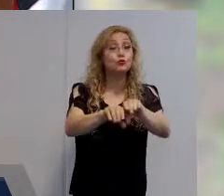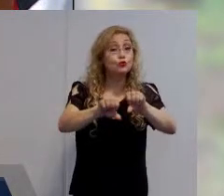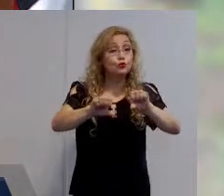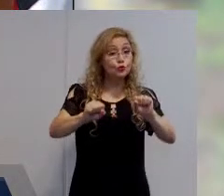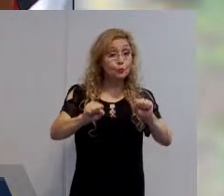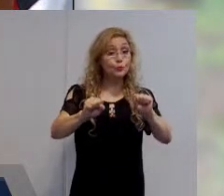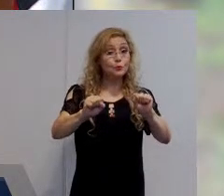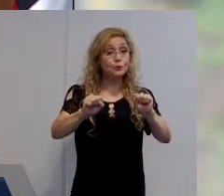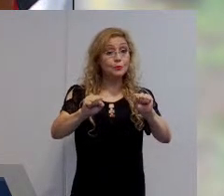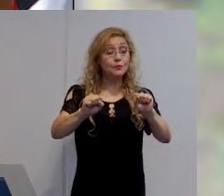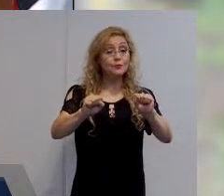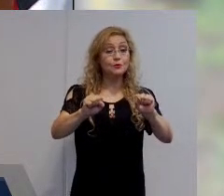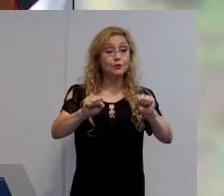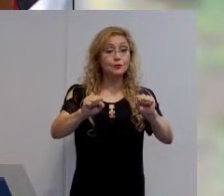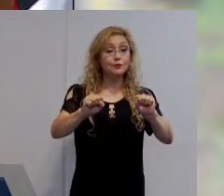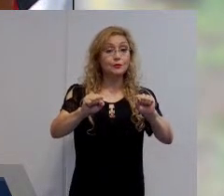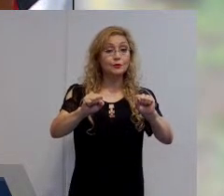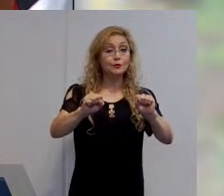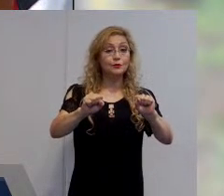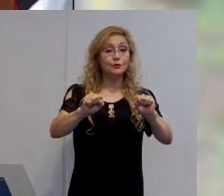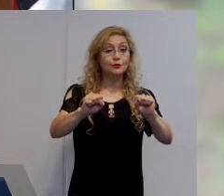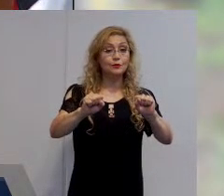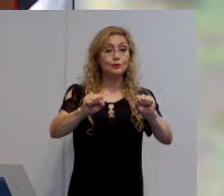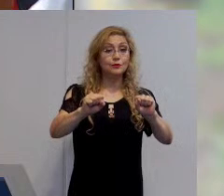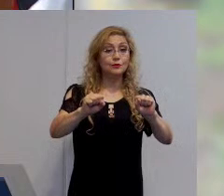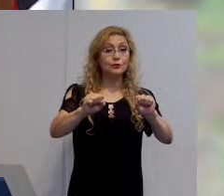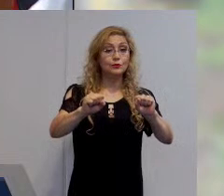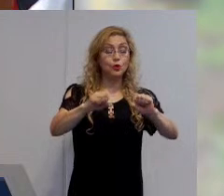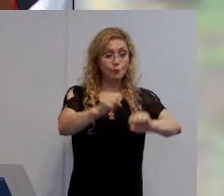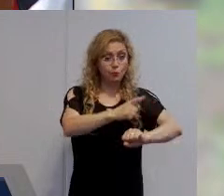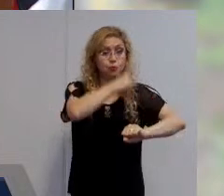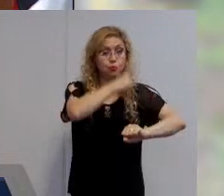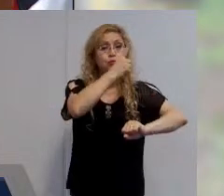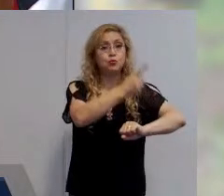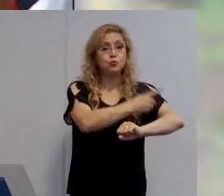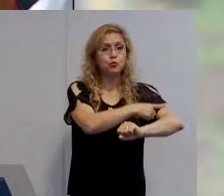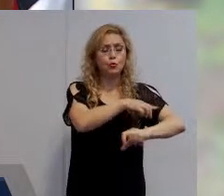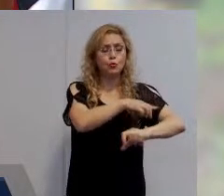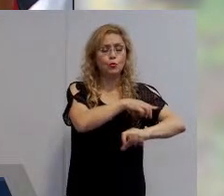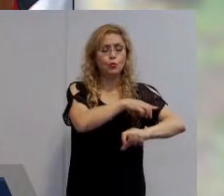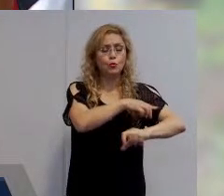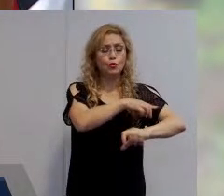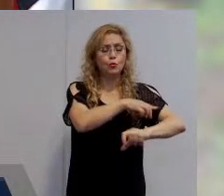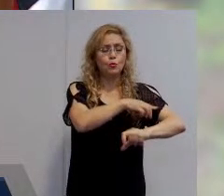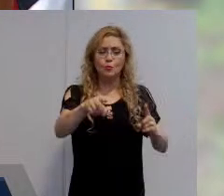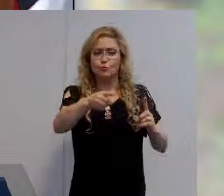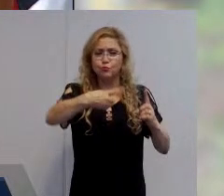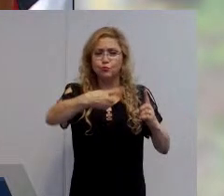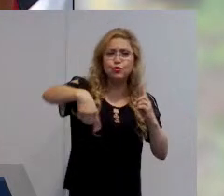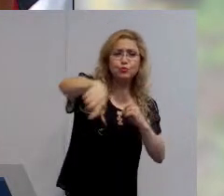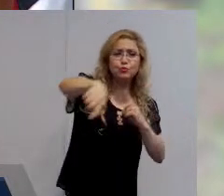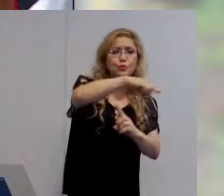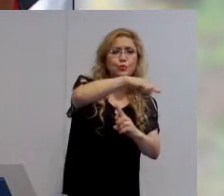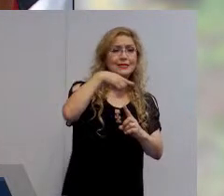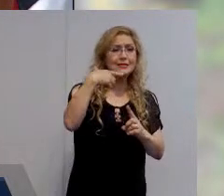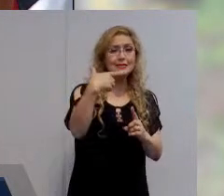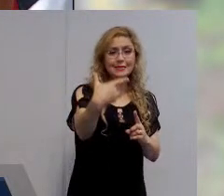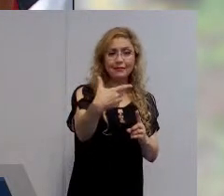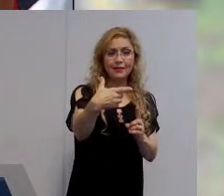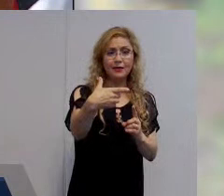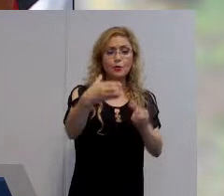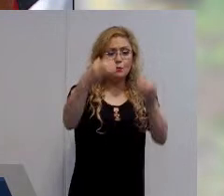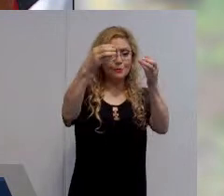under the framework of the seven pillars of the Global Action Plan of the United Nations Decade for Family